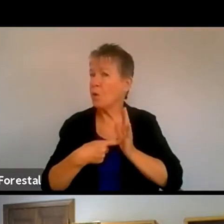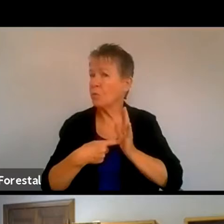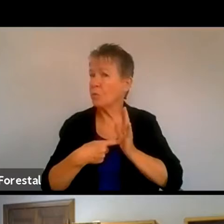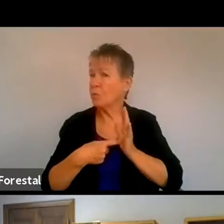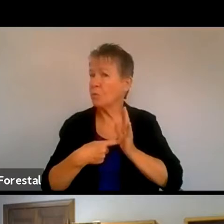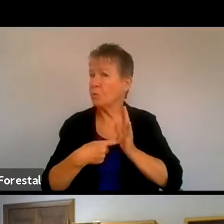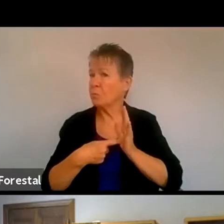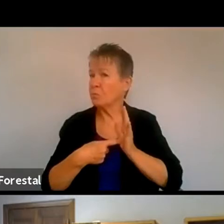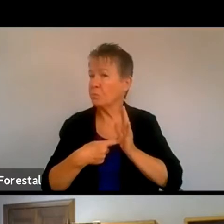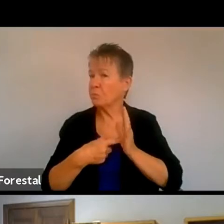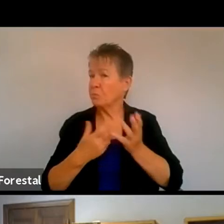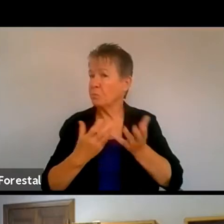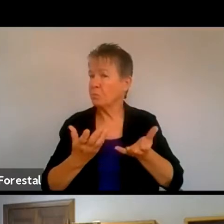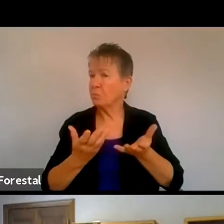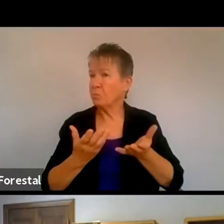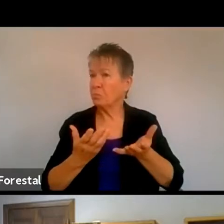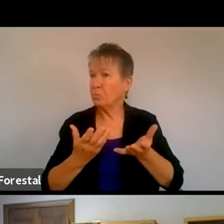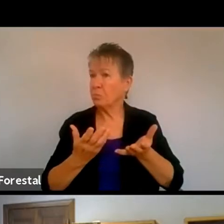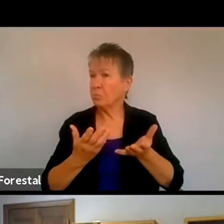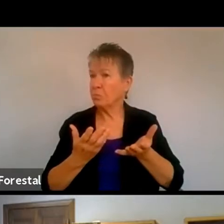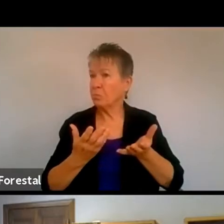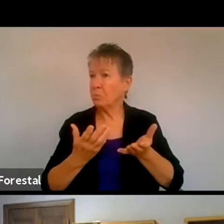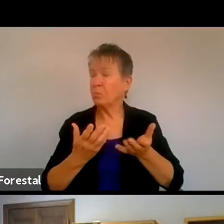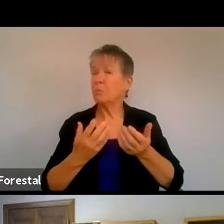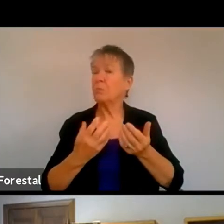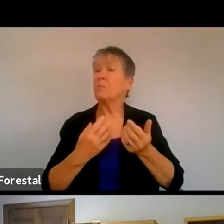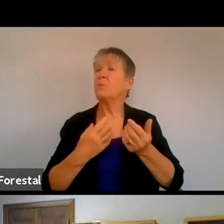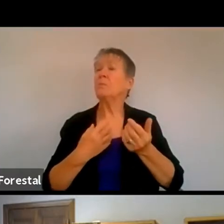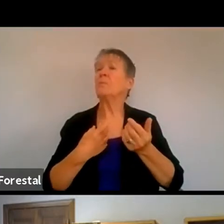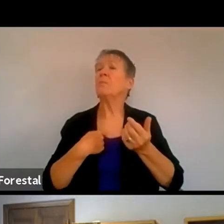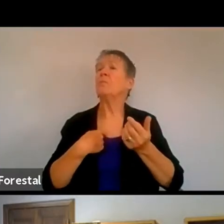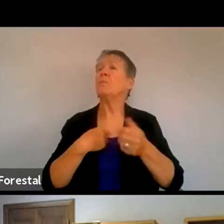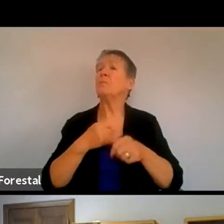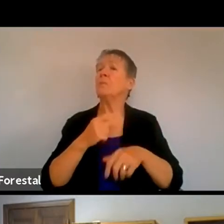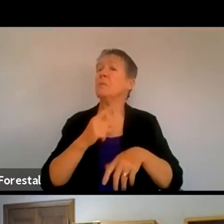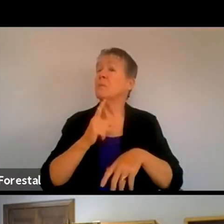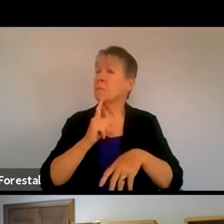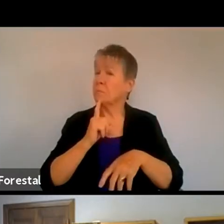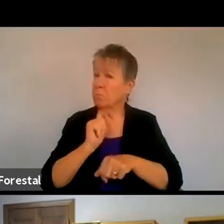at the seat, and we take this very seriously, among other things, not just because of